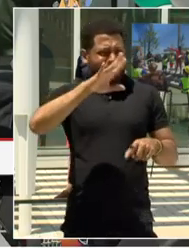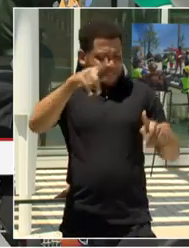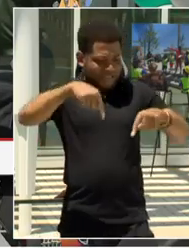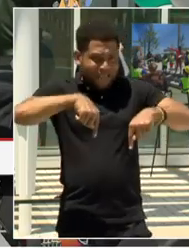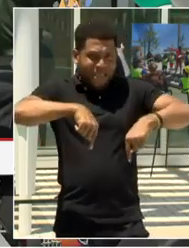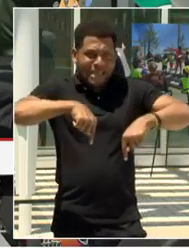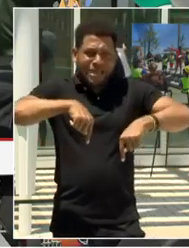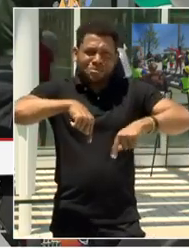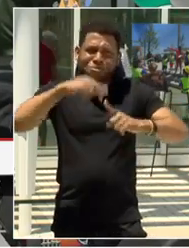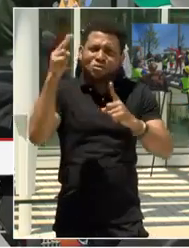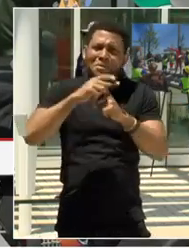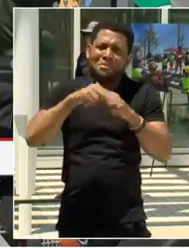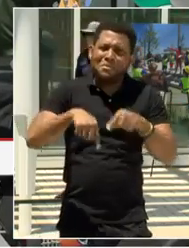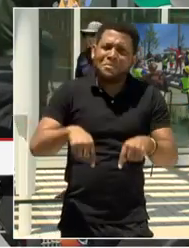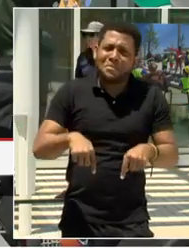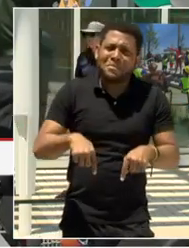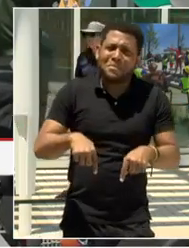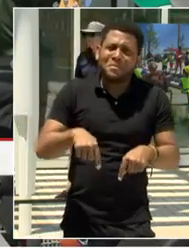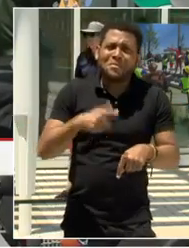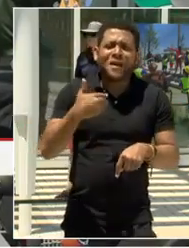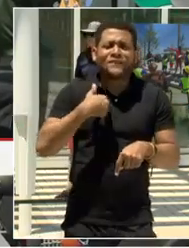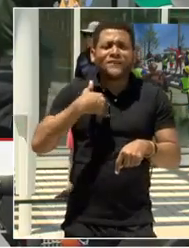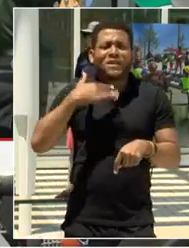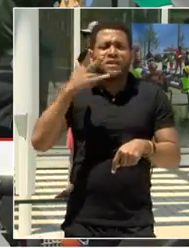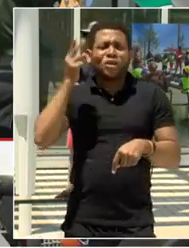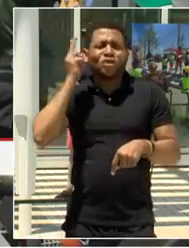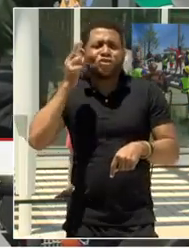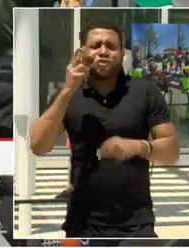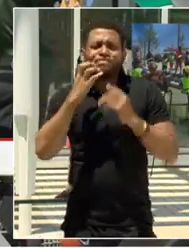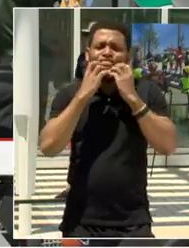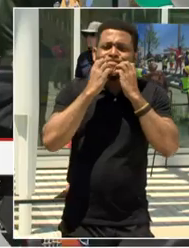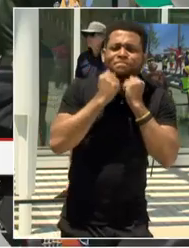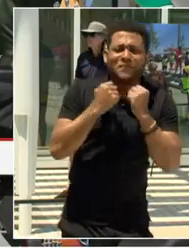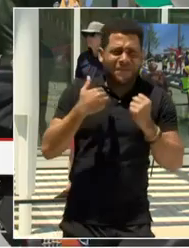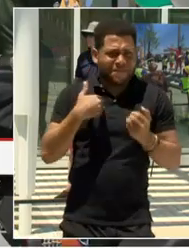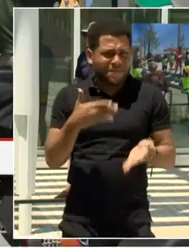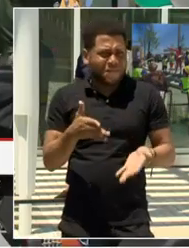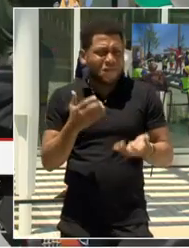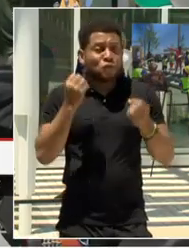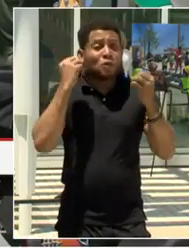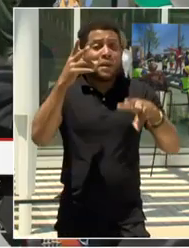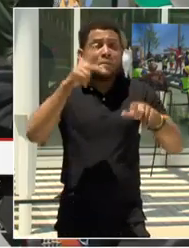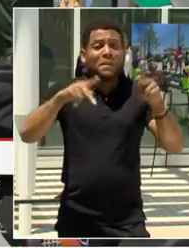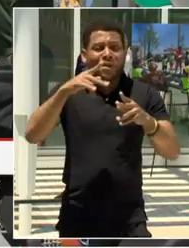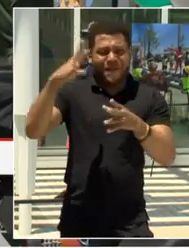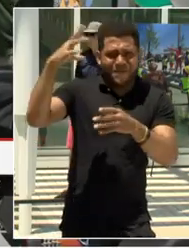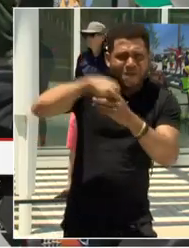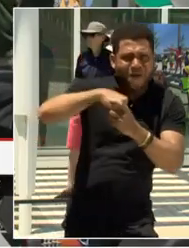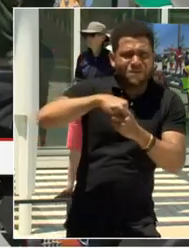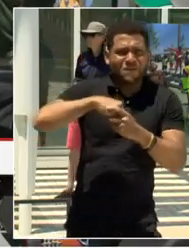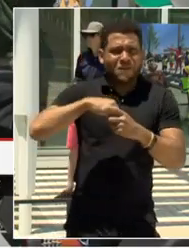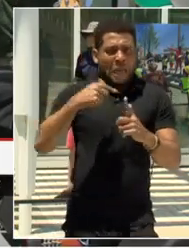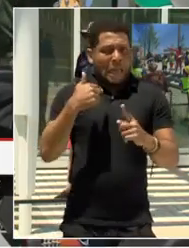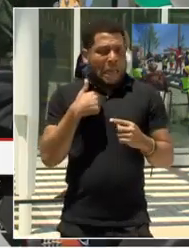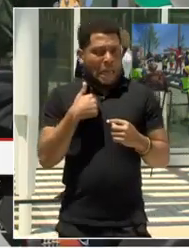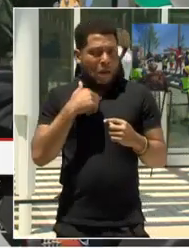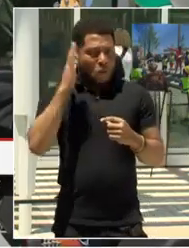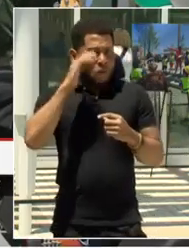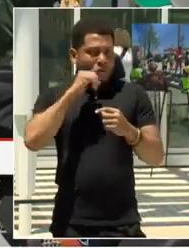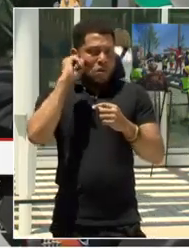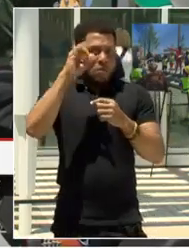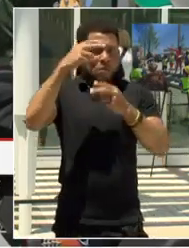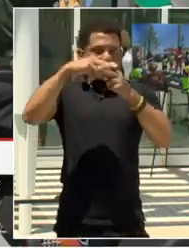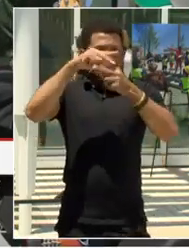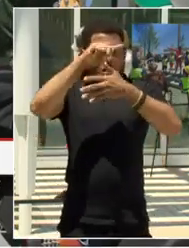of the stakeholders that have been named. I won't name them. I think that the council members, the deputy mayor, the mayor, you did a good job of recognizing the sung